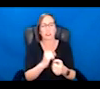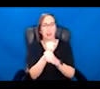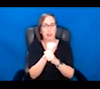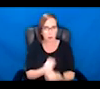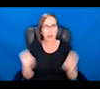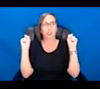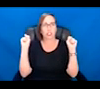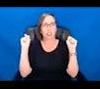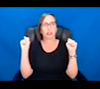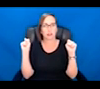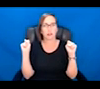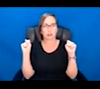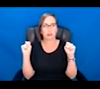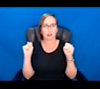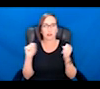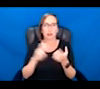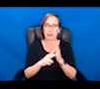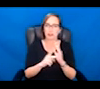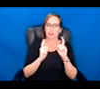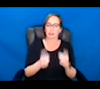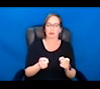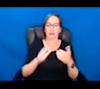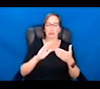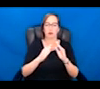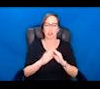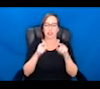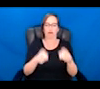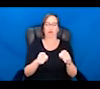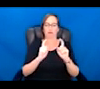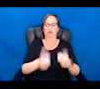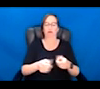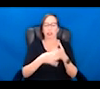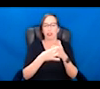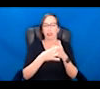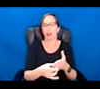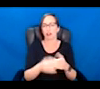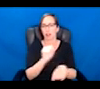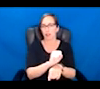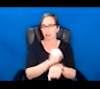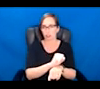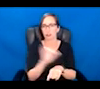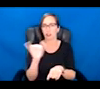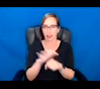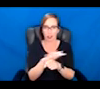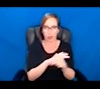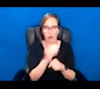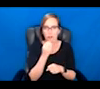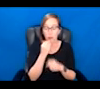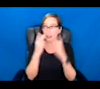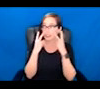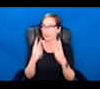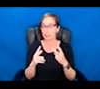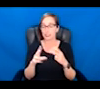liberation is in community ownership and community-led efforts, such as around local food. We're seeing around the country